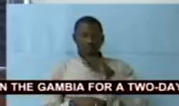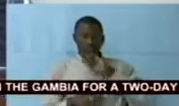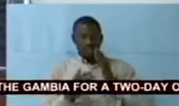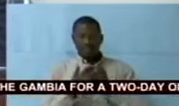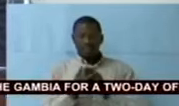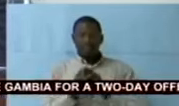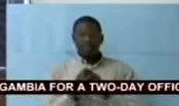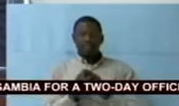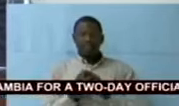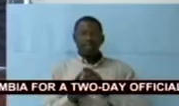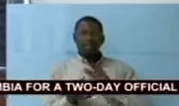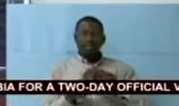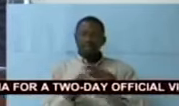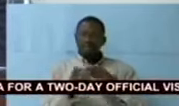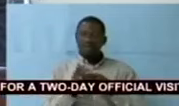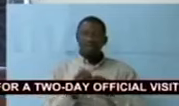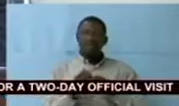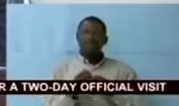charges. For